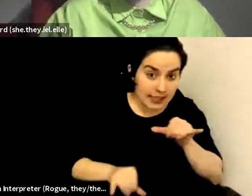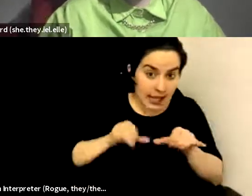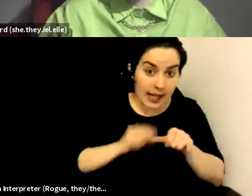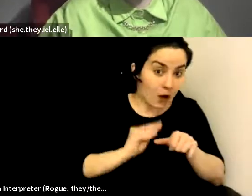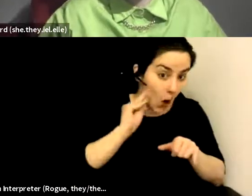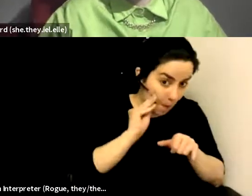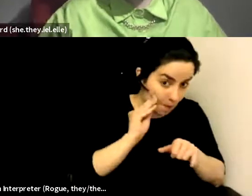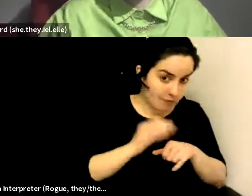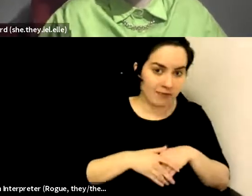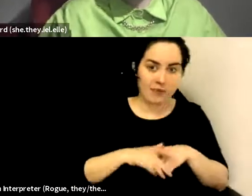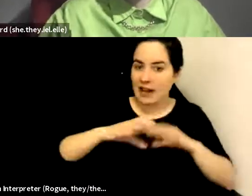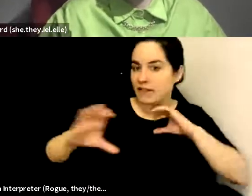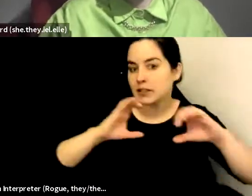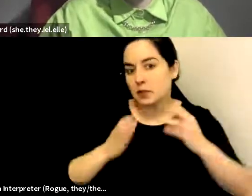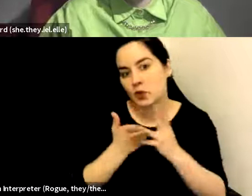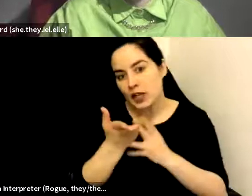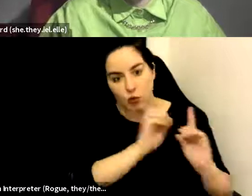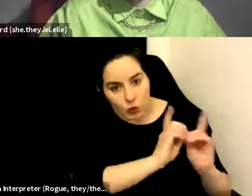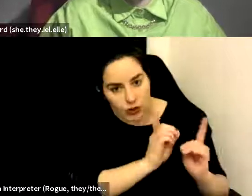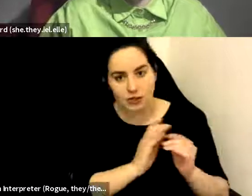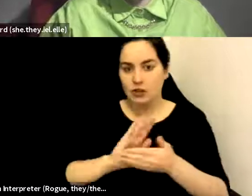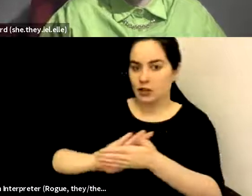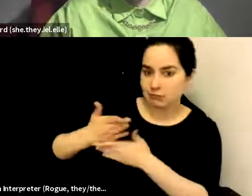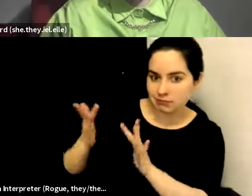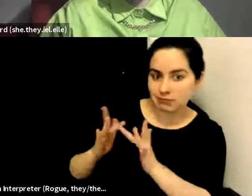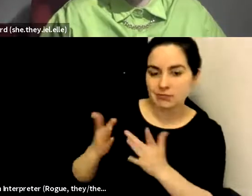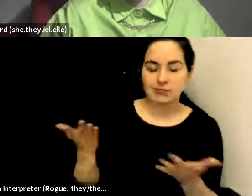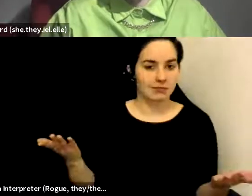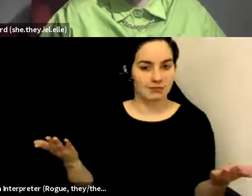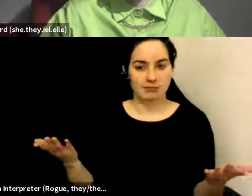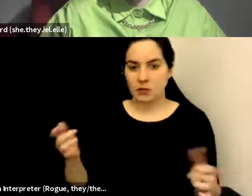and having to communicate this way, that to remember that